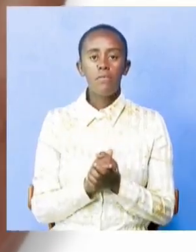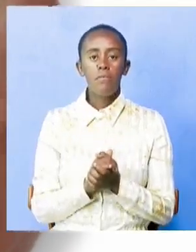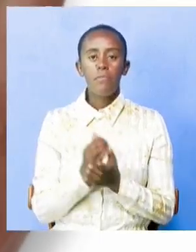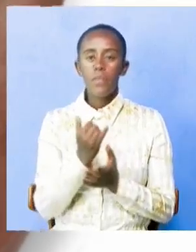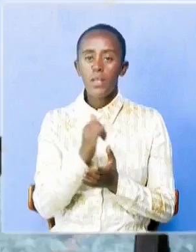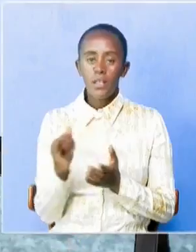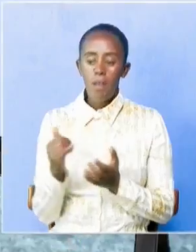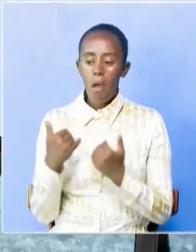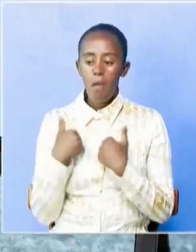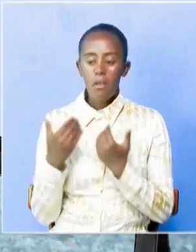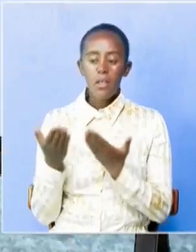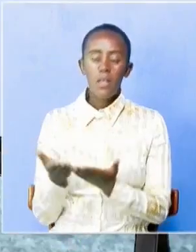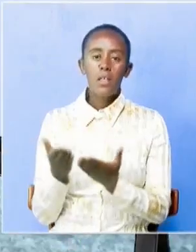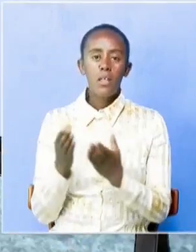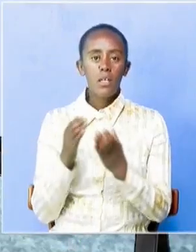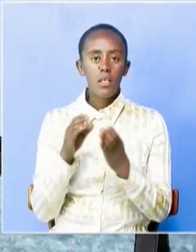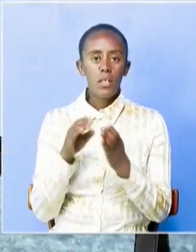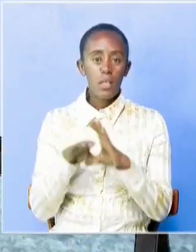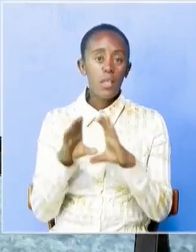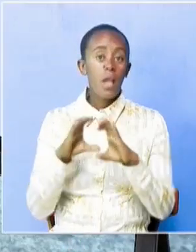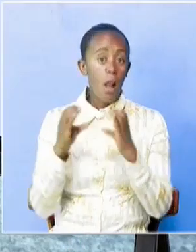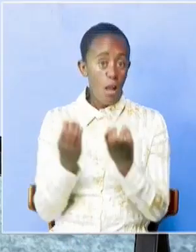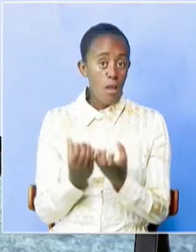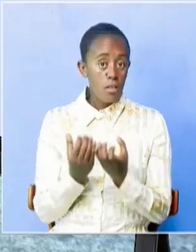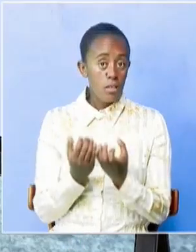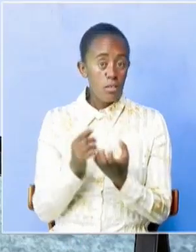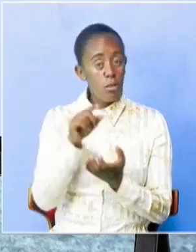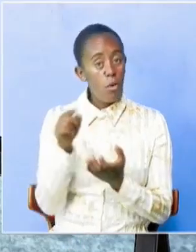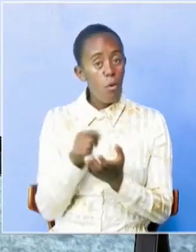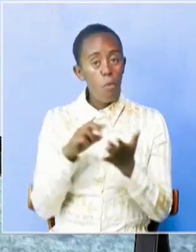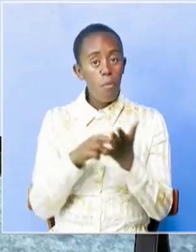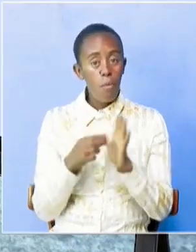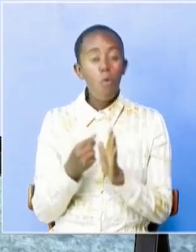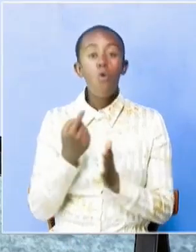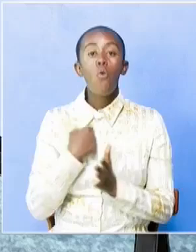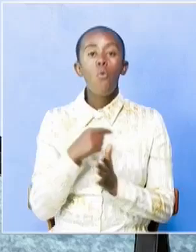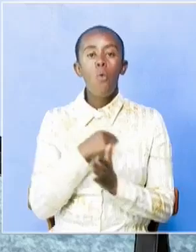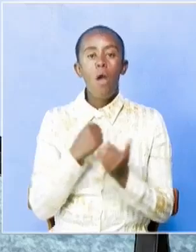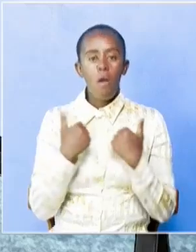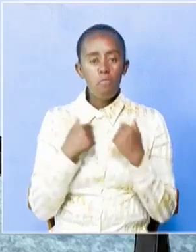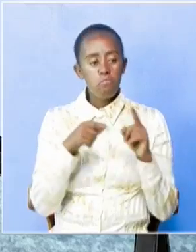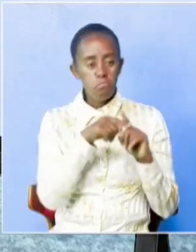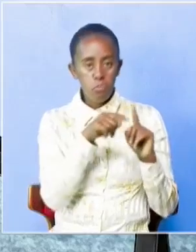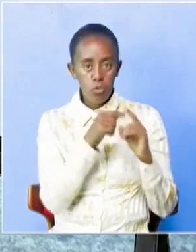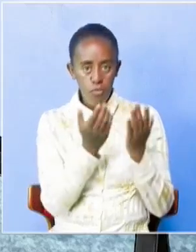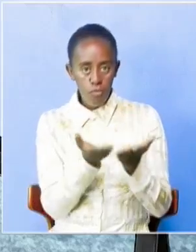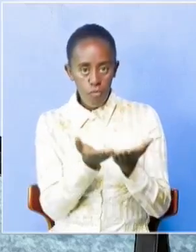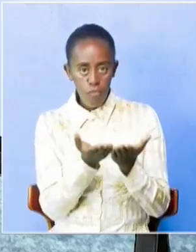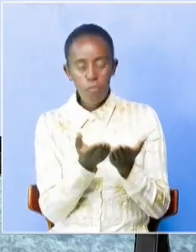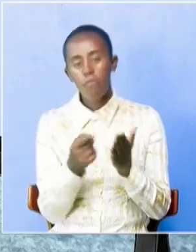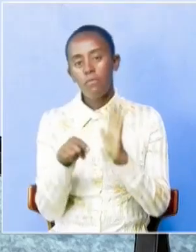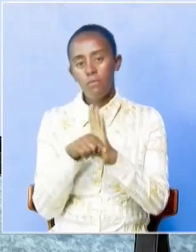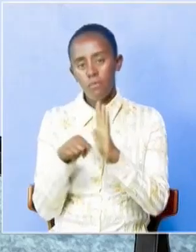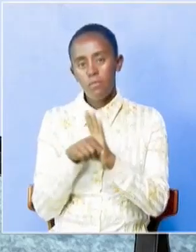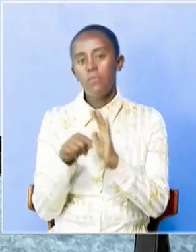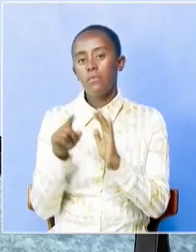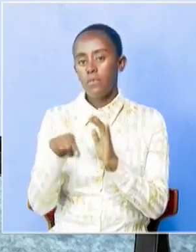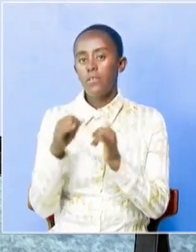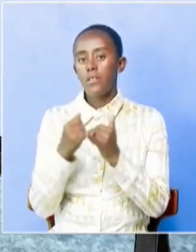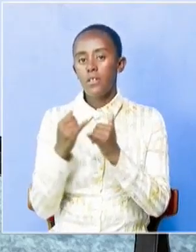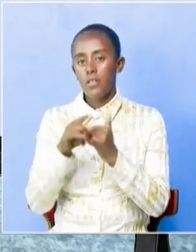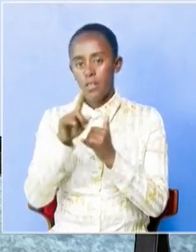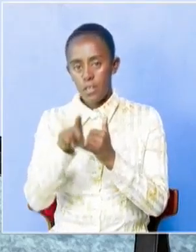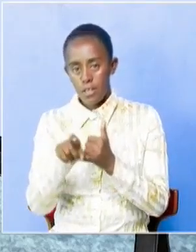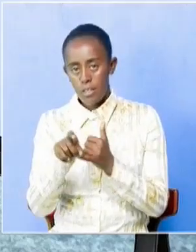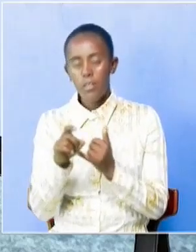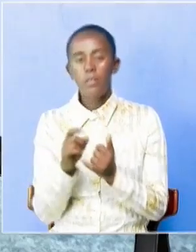They are here in the classroom, comma. So since we have a positive statement, our tag question has to be negative. So they are